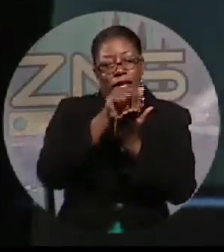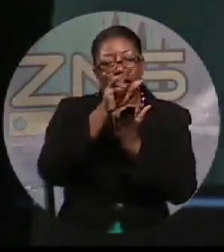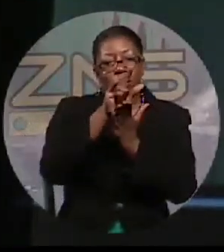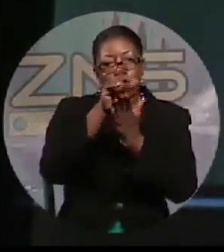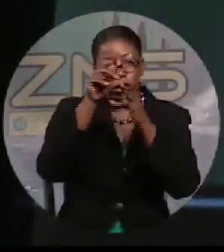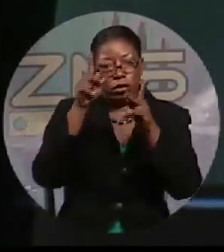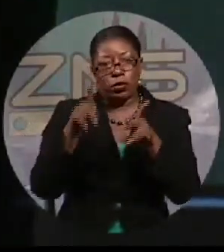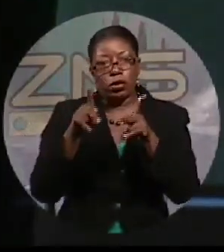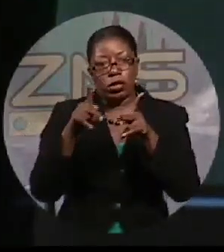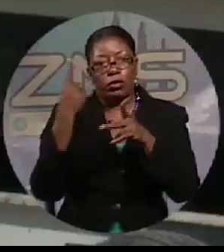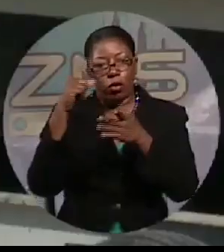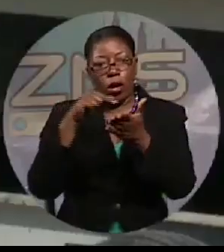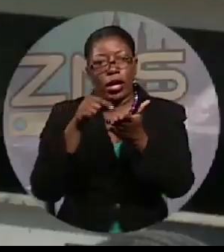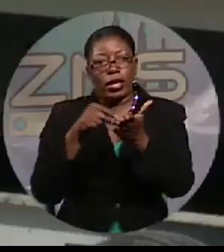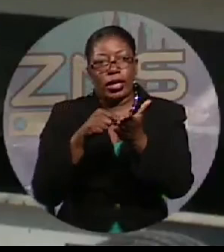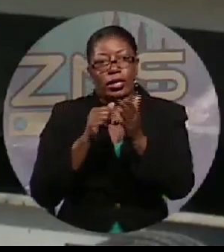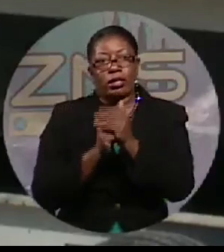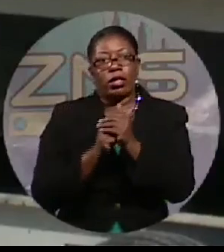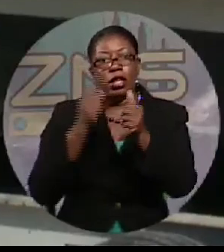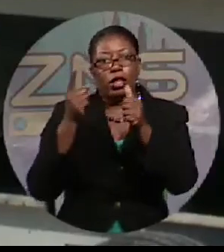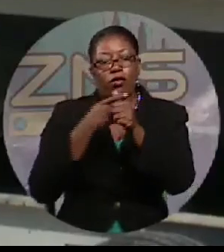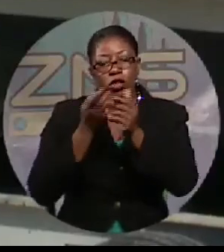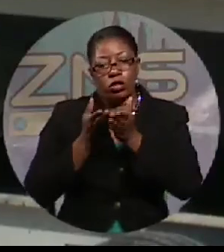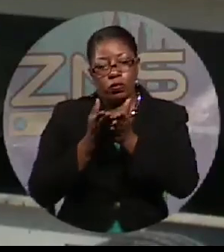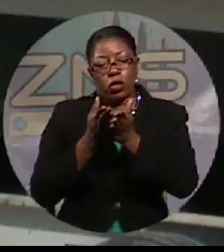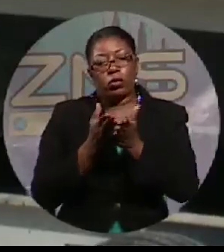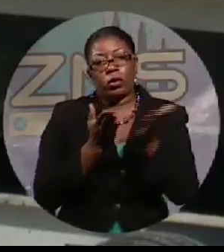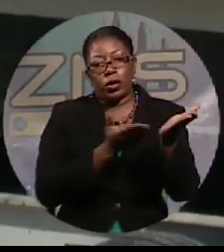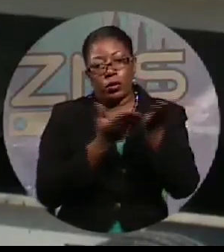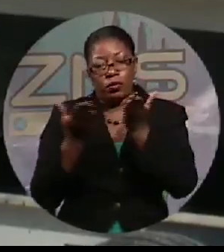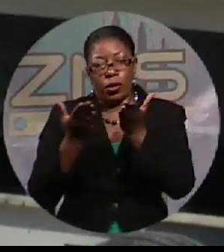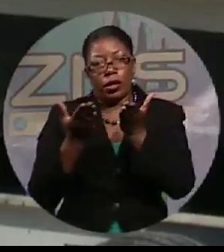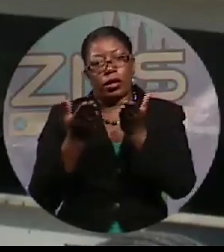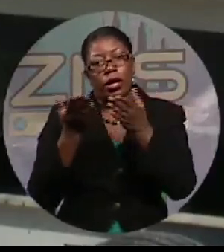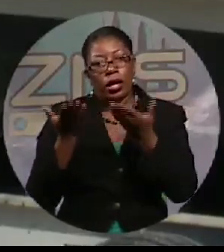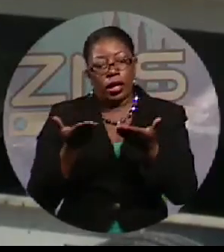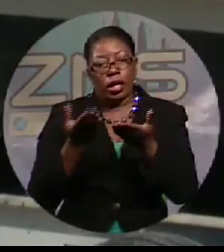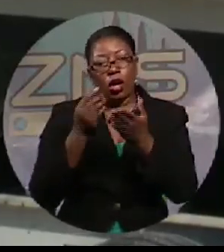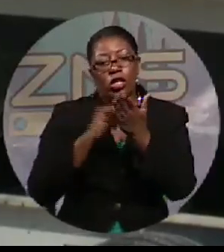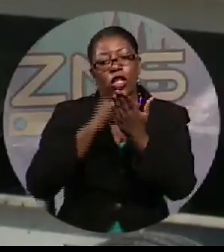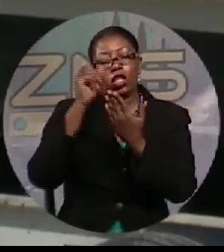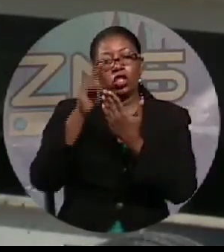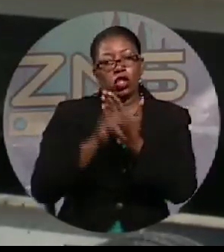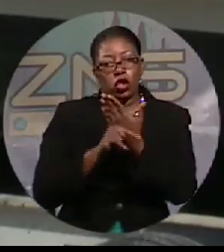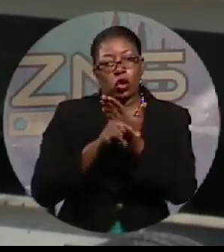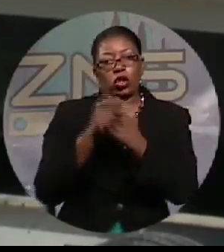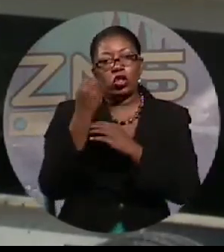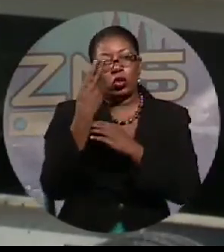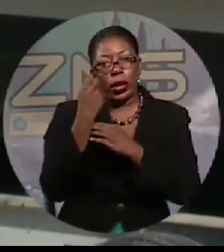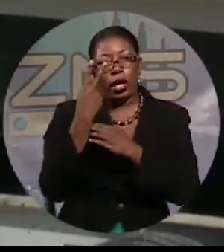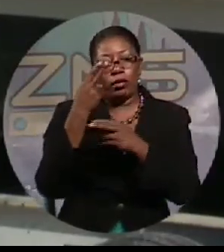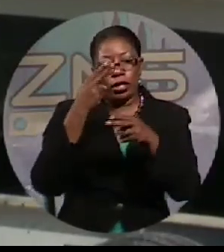acquisition. Meanwhile, the first vessel will be delivered to the Bahamas on June 12th and will be named in honor of